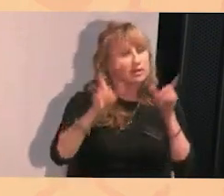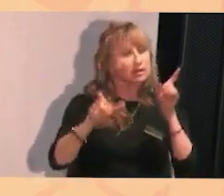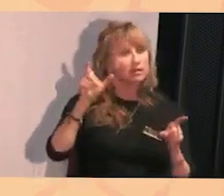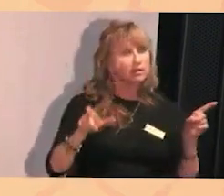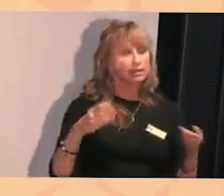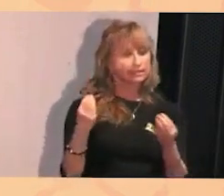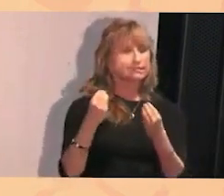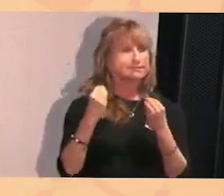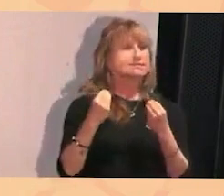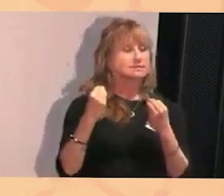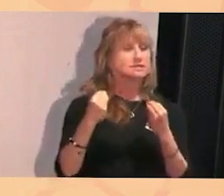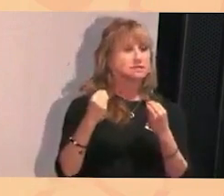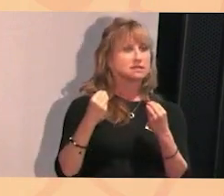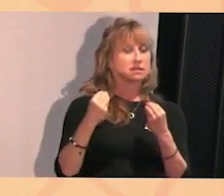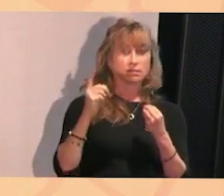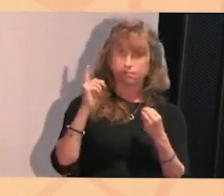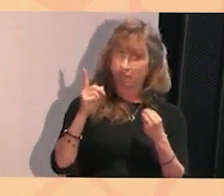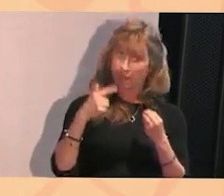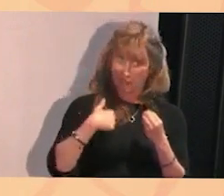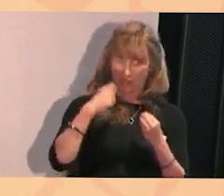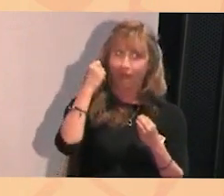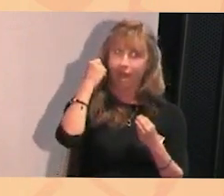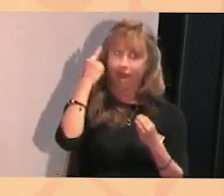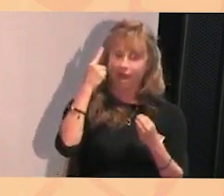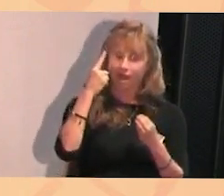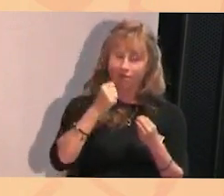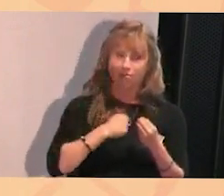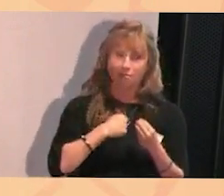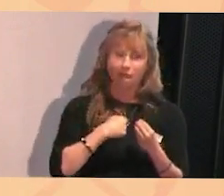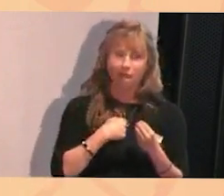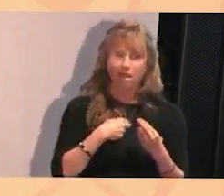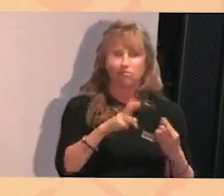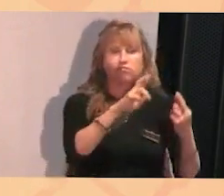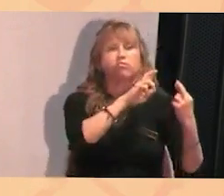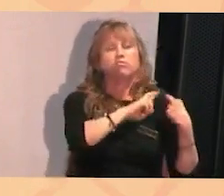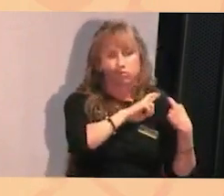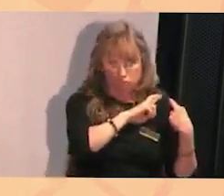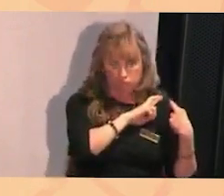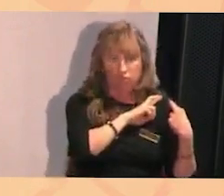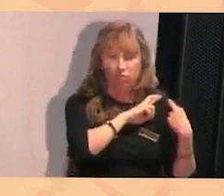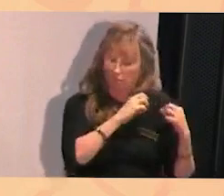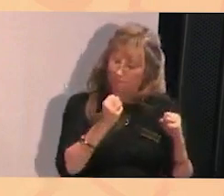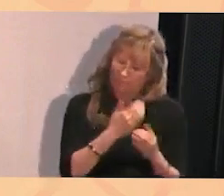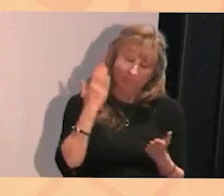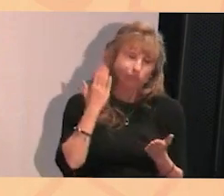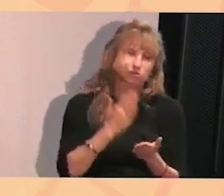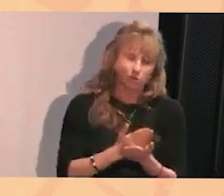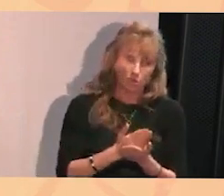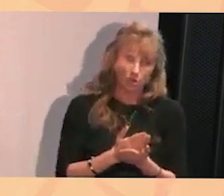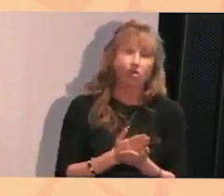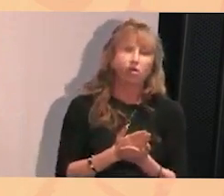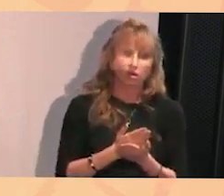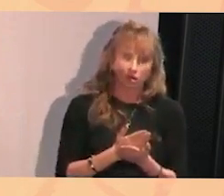me. But make no mistake, I understand the responsibility that I have to make sure that I take that